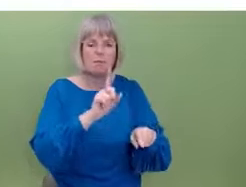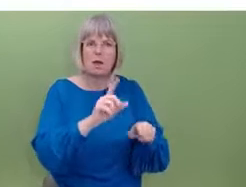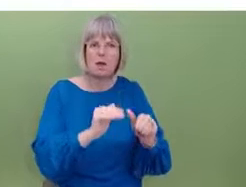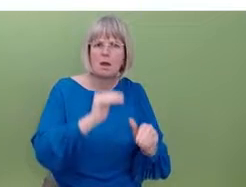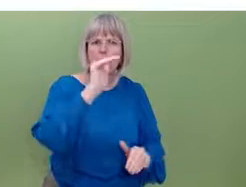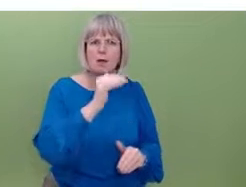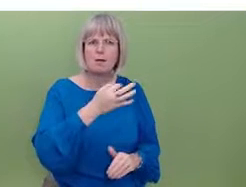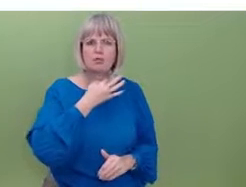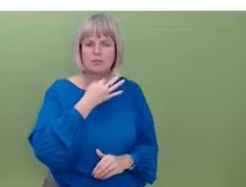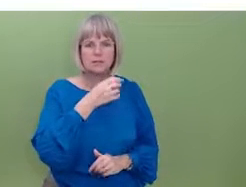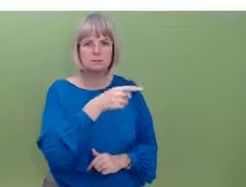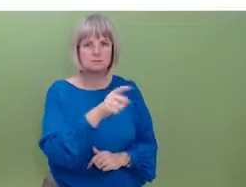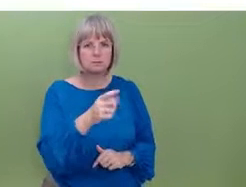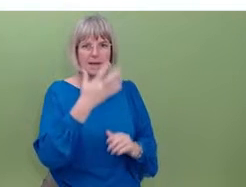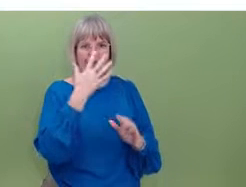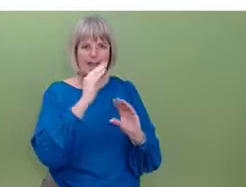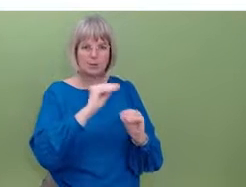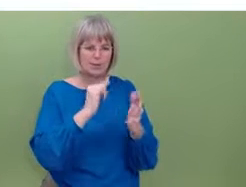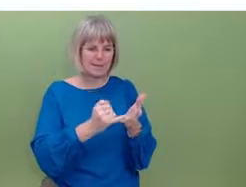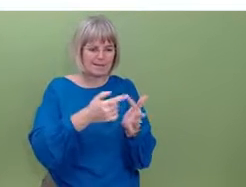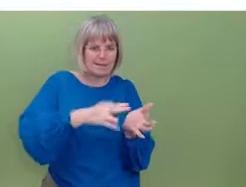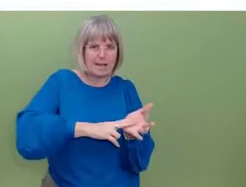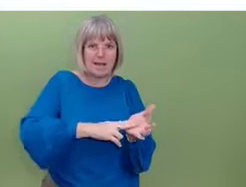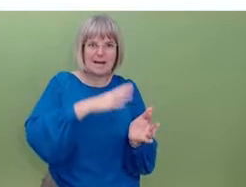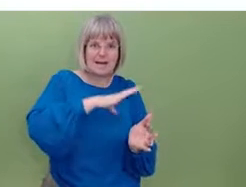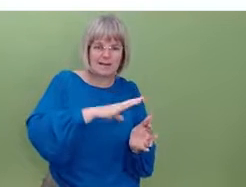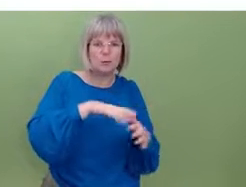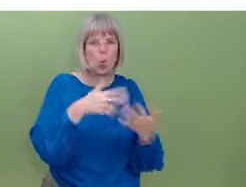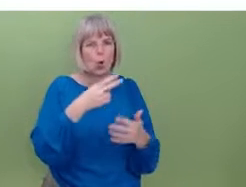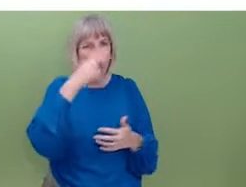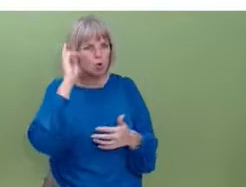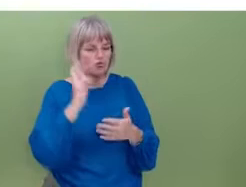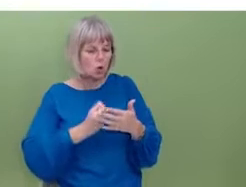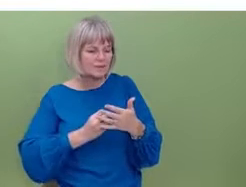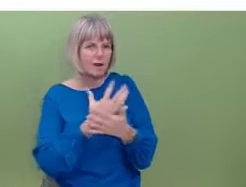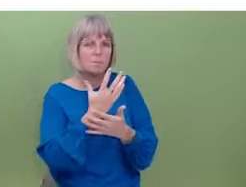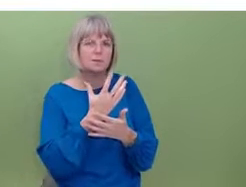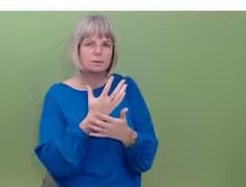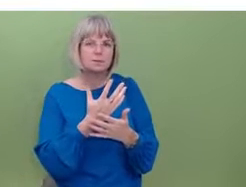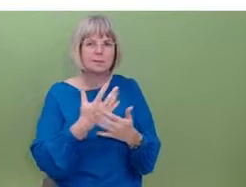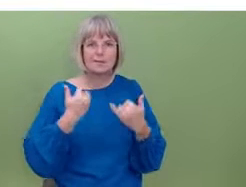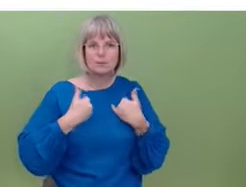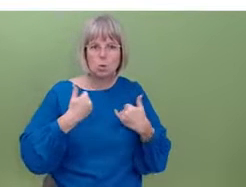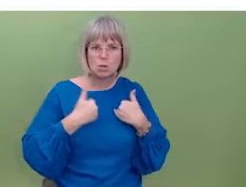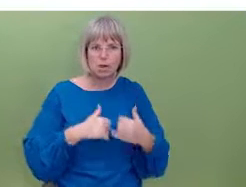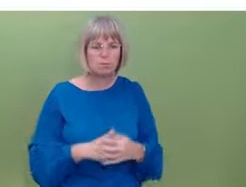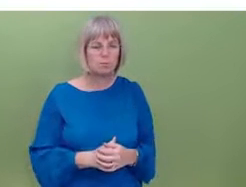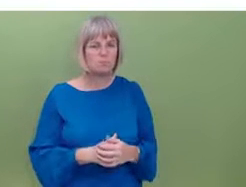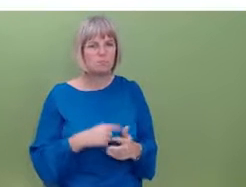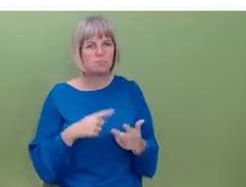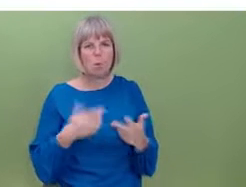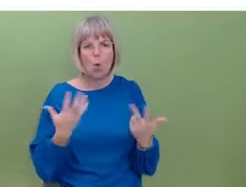educational needs, special educational needs, or neurodevelopmental disorders. Low income and continued